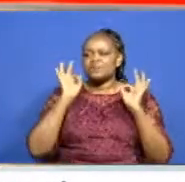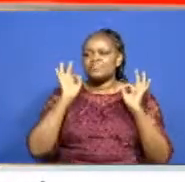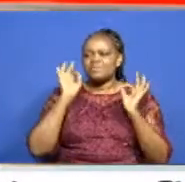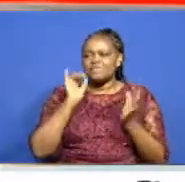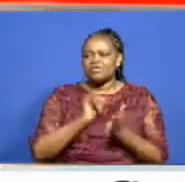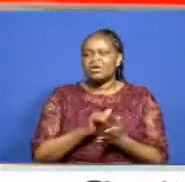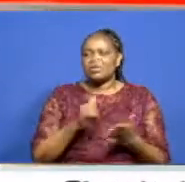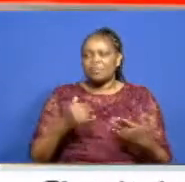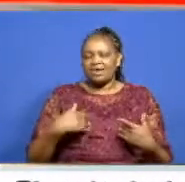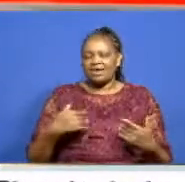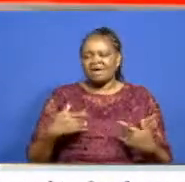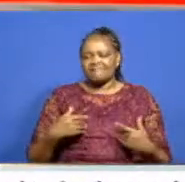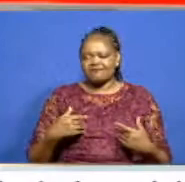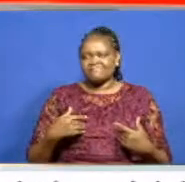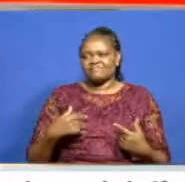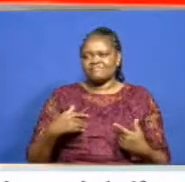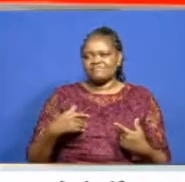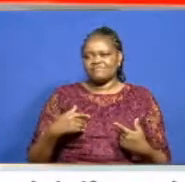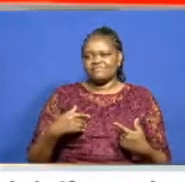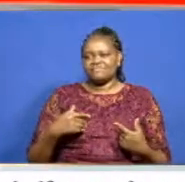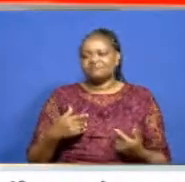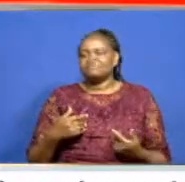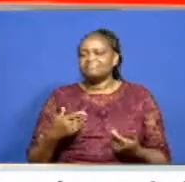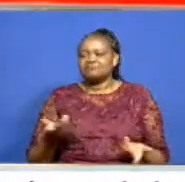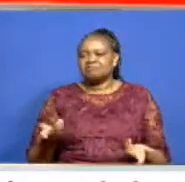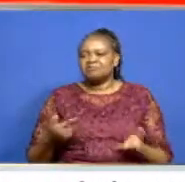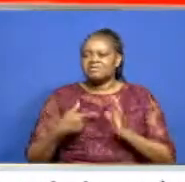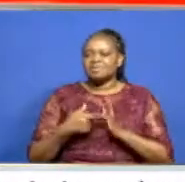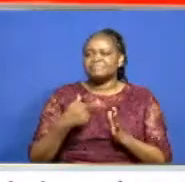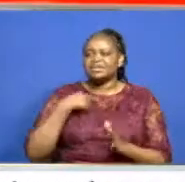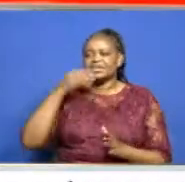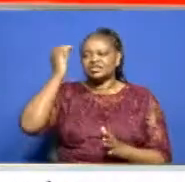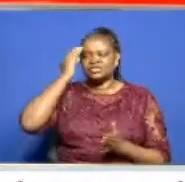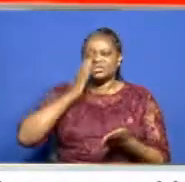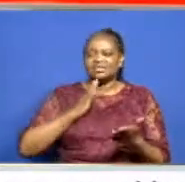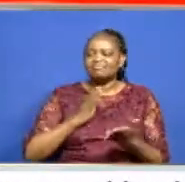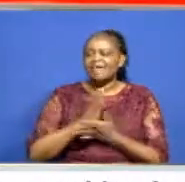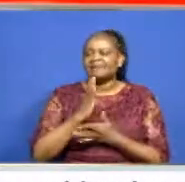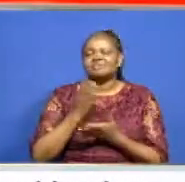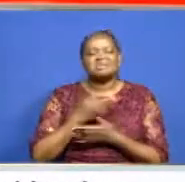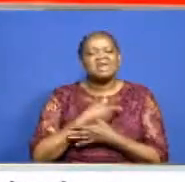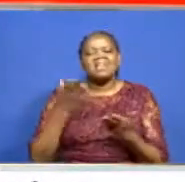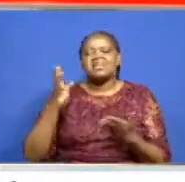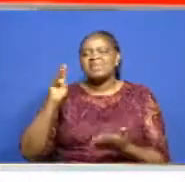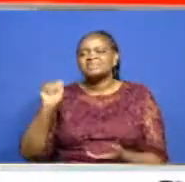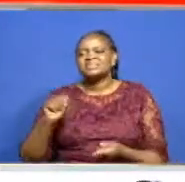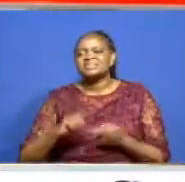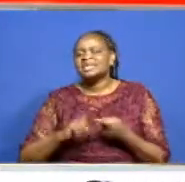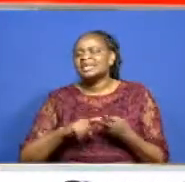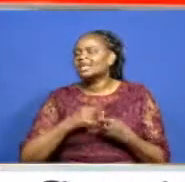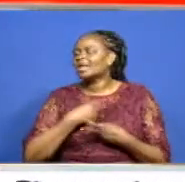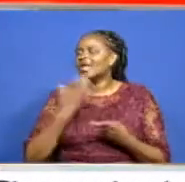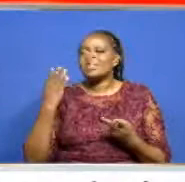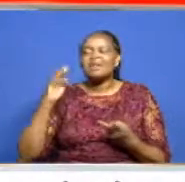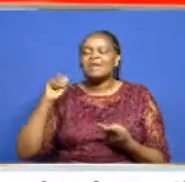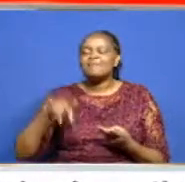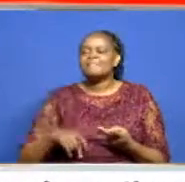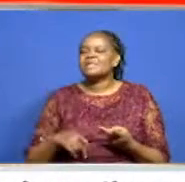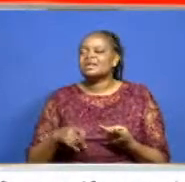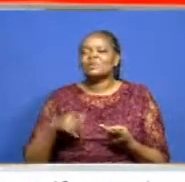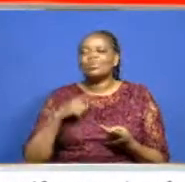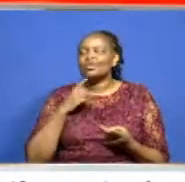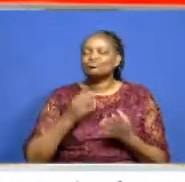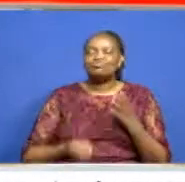the education is a right, and therefore any MCA, any member of parliament would wish to establish a school,